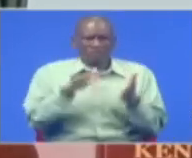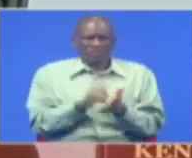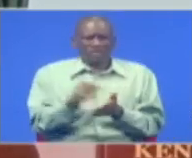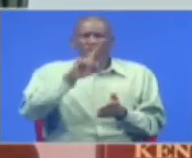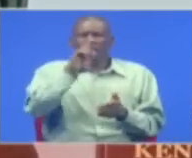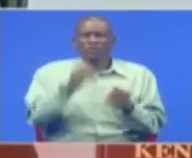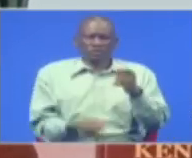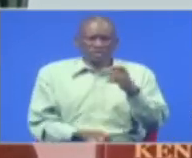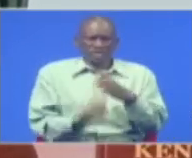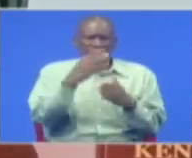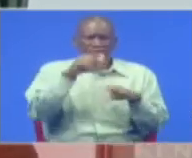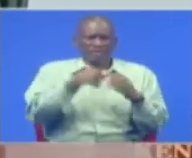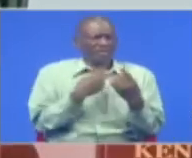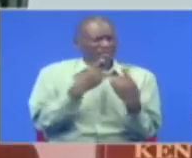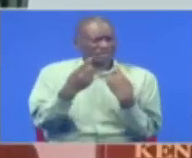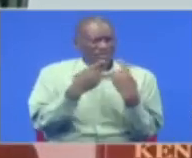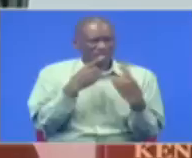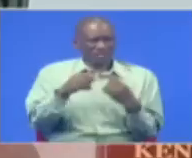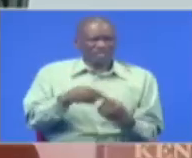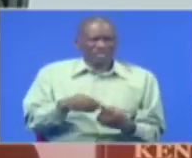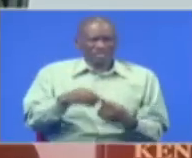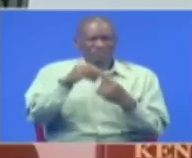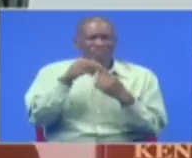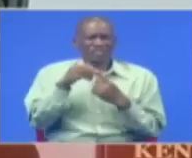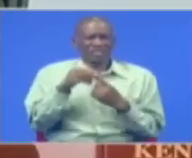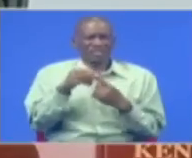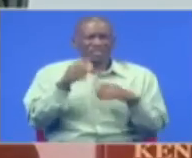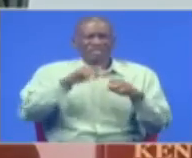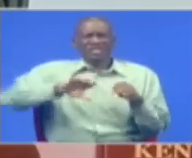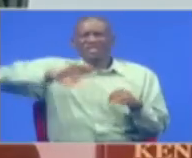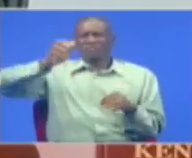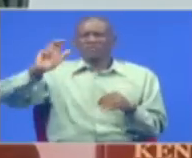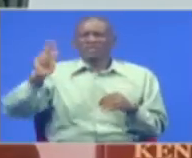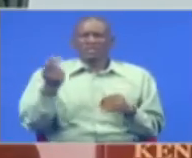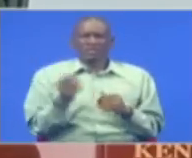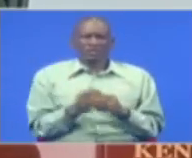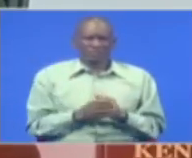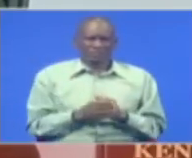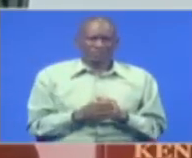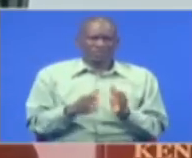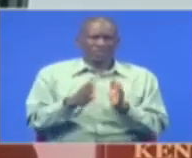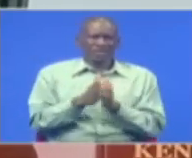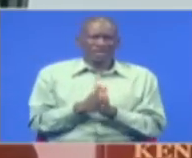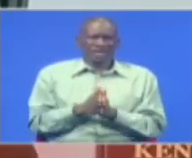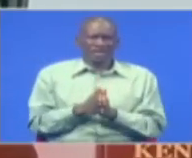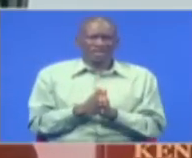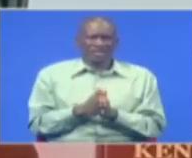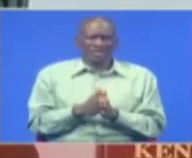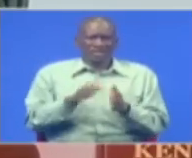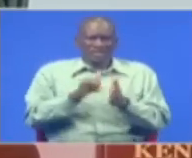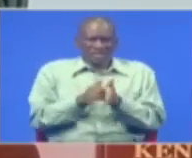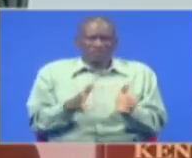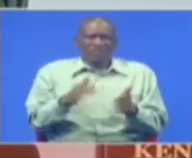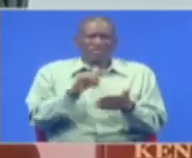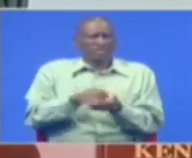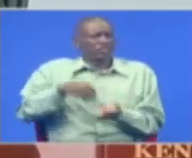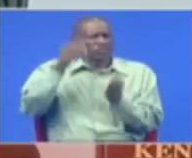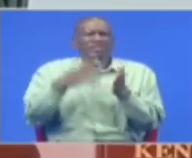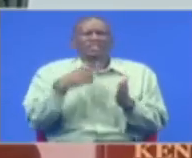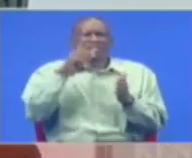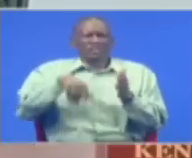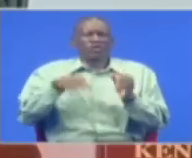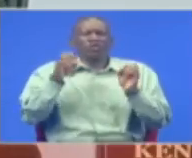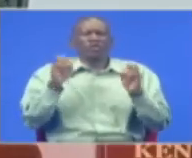up in our discussions, especially at Mount Kenya. And it was in that light that the student said, okay, sir,